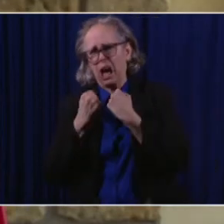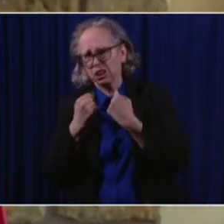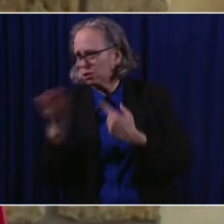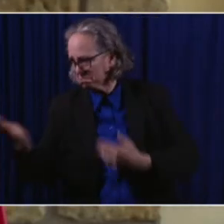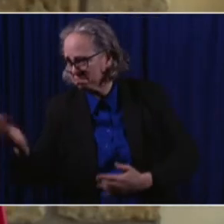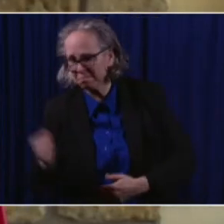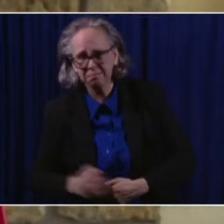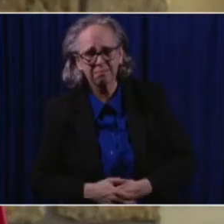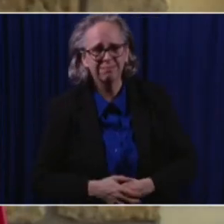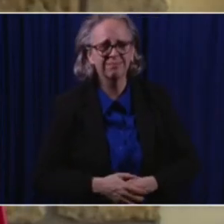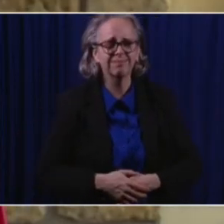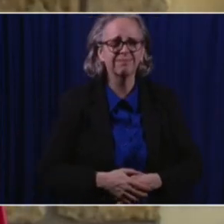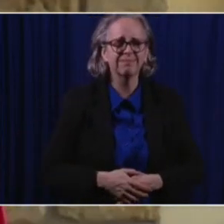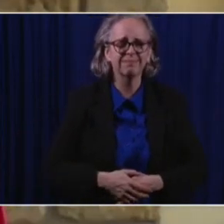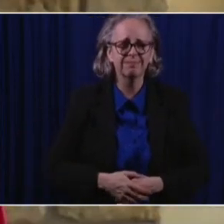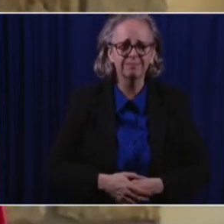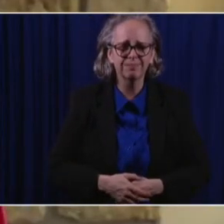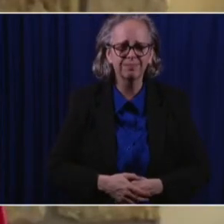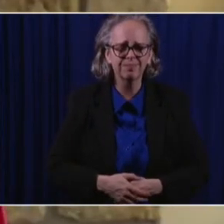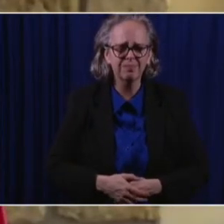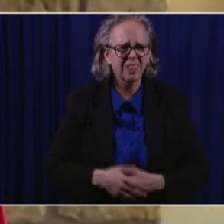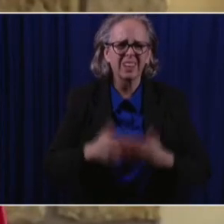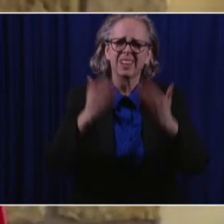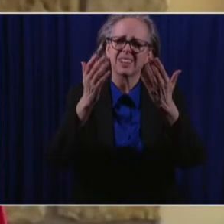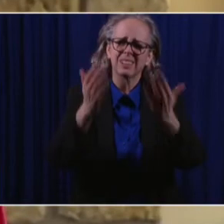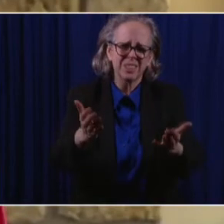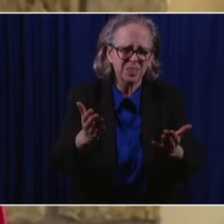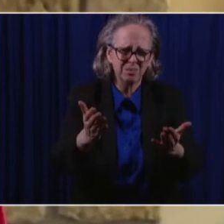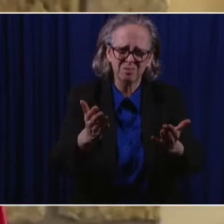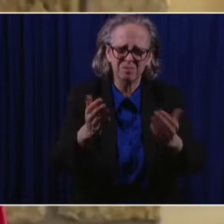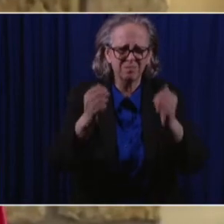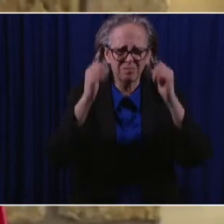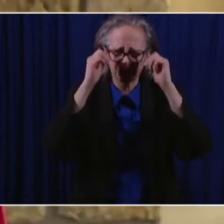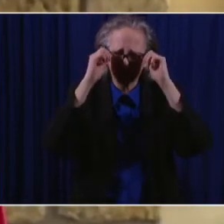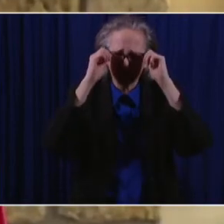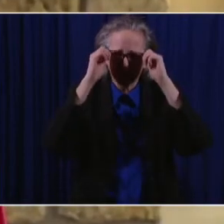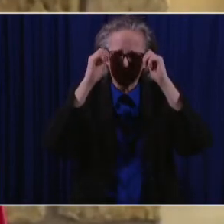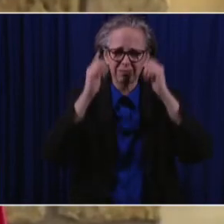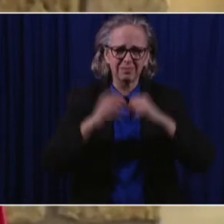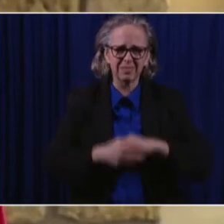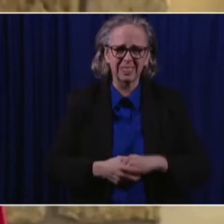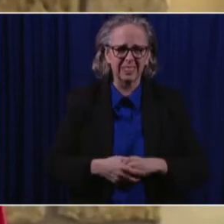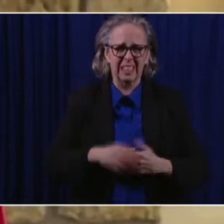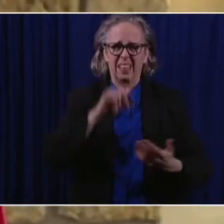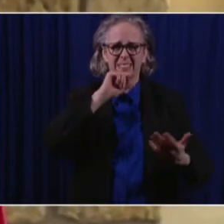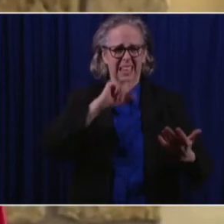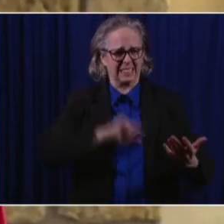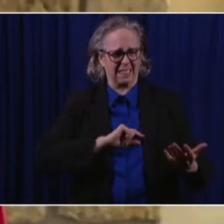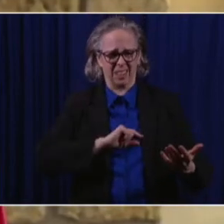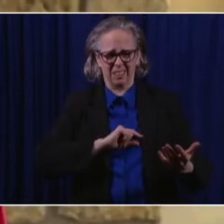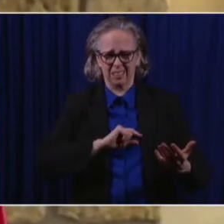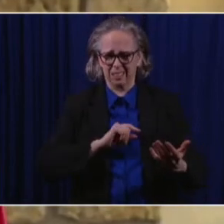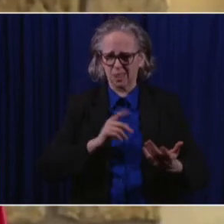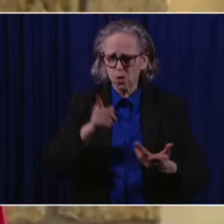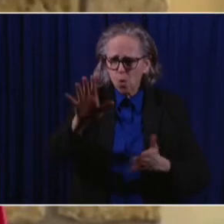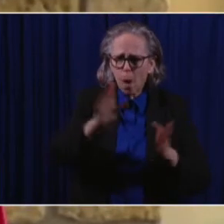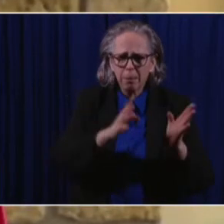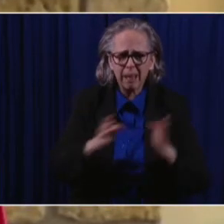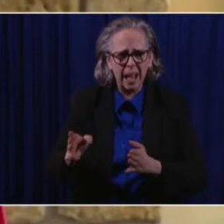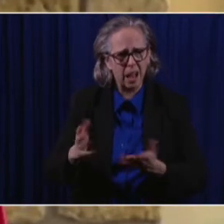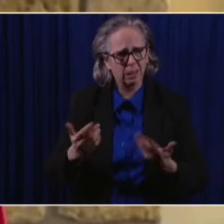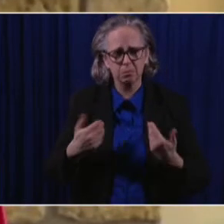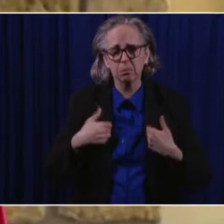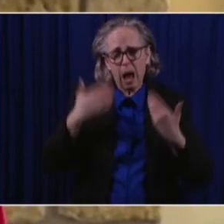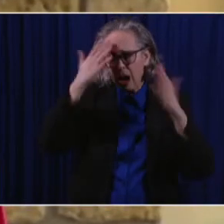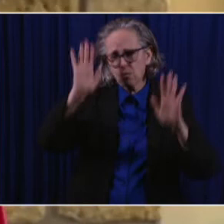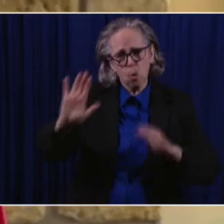We don't know, frankly, what people are going to do in regard to Thanksgiving, but when would we see